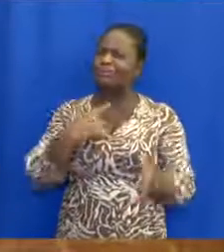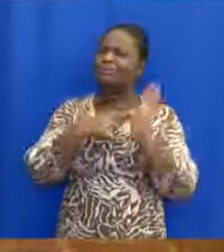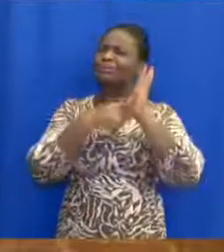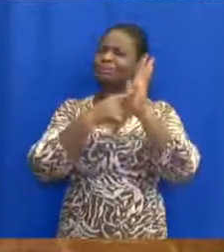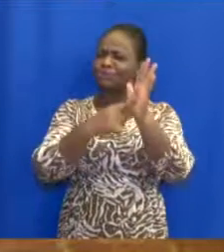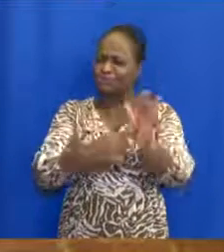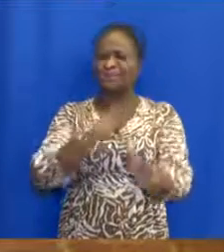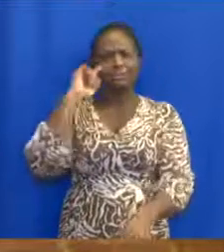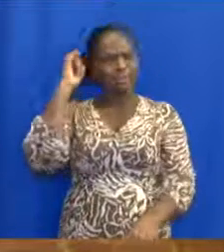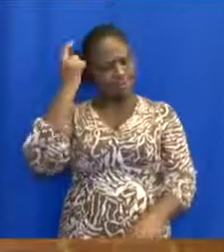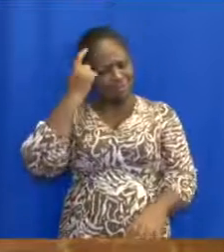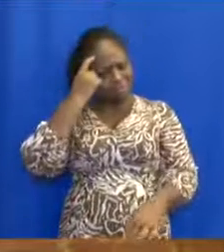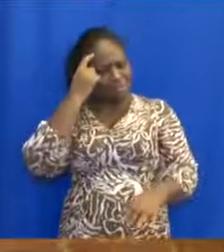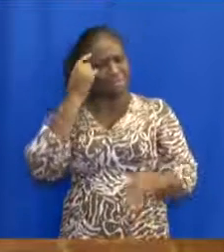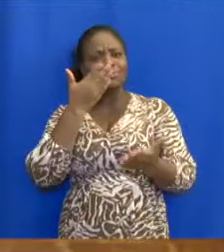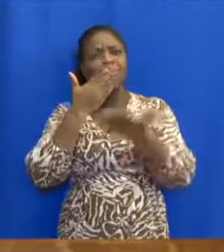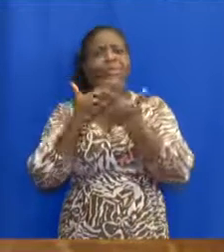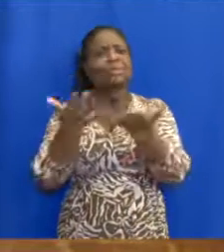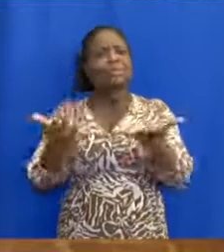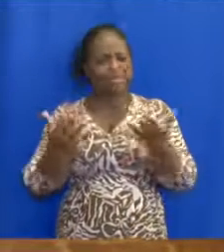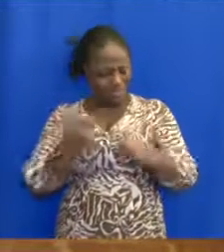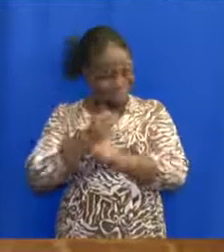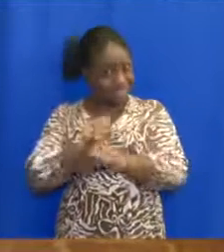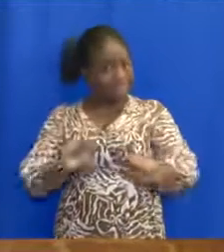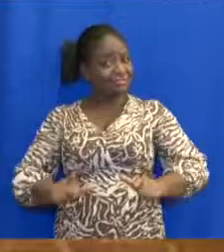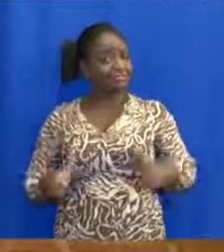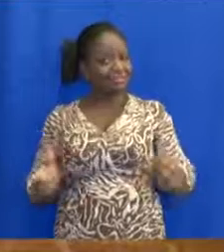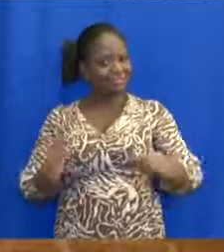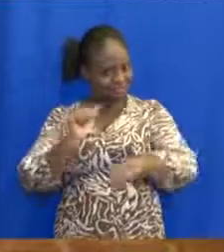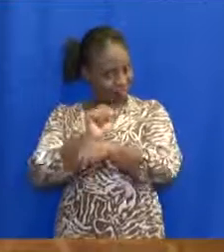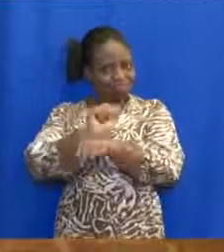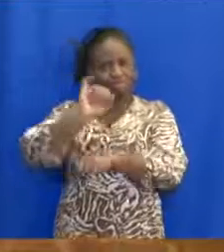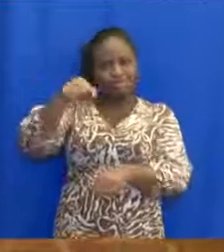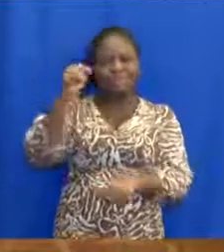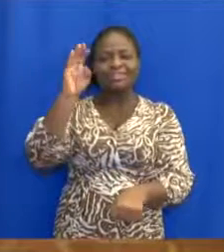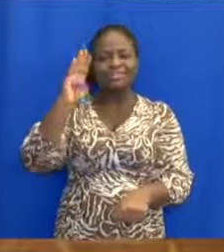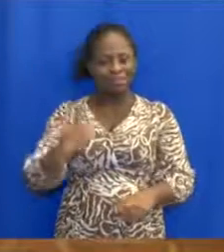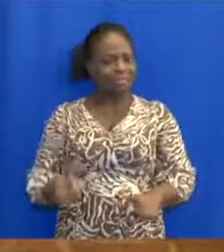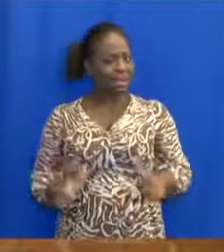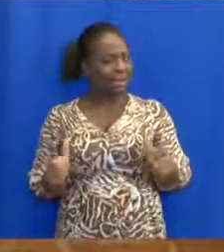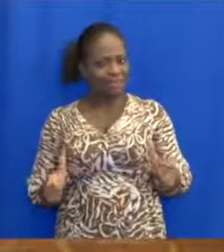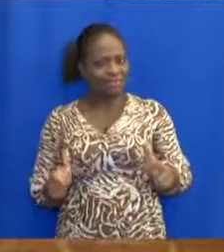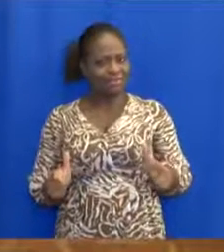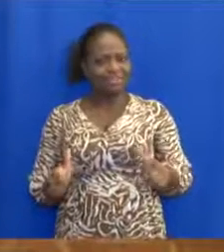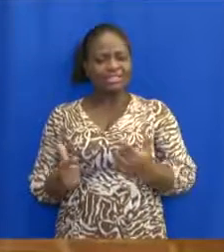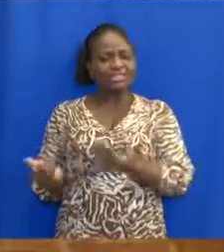our determination to save lives, jobs, and livelihoods,